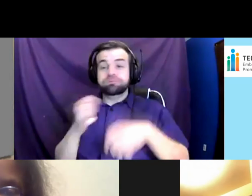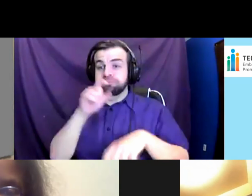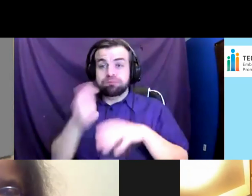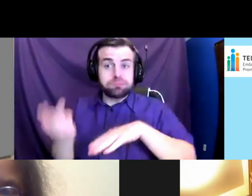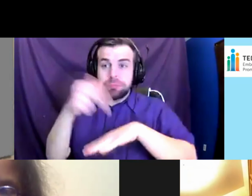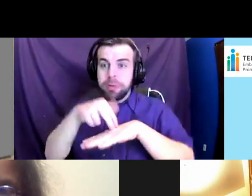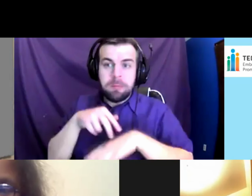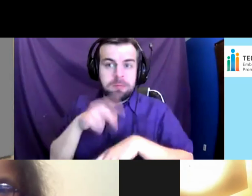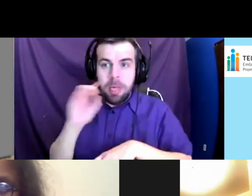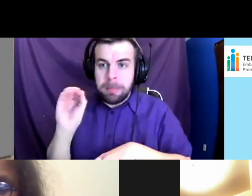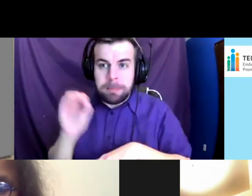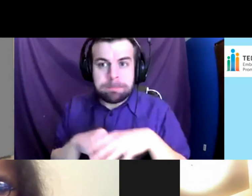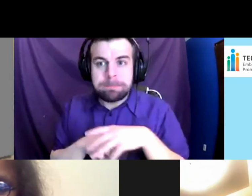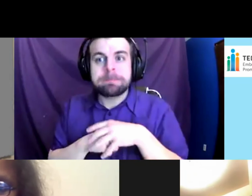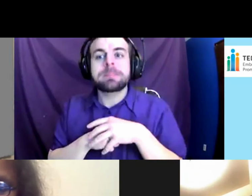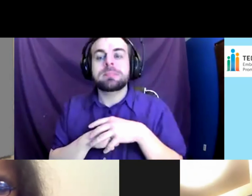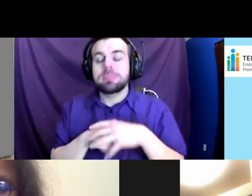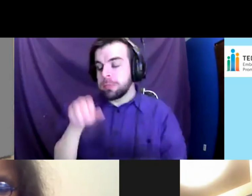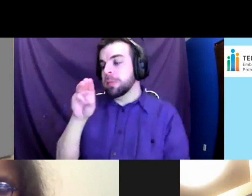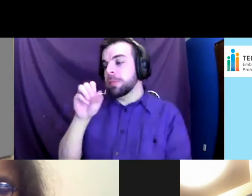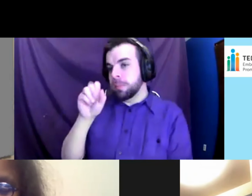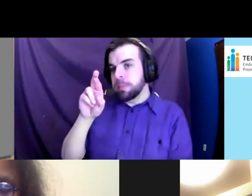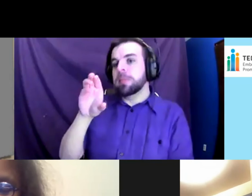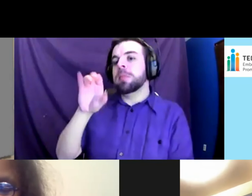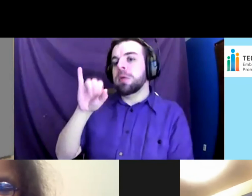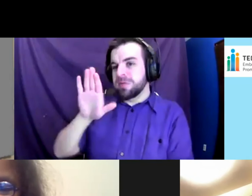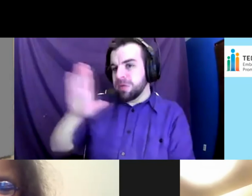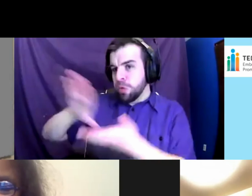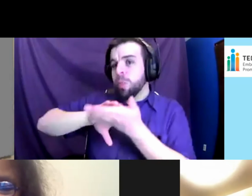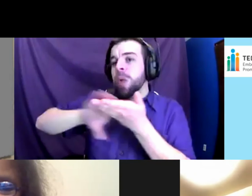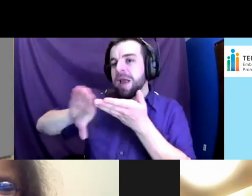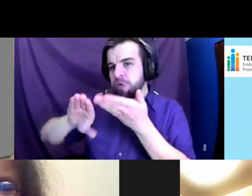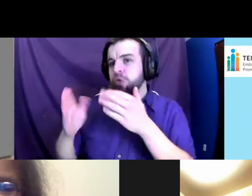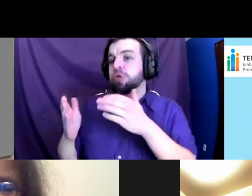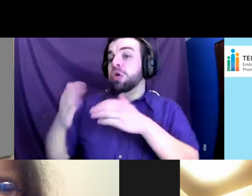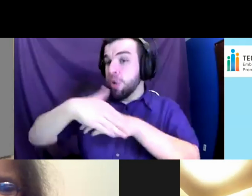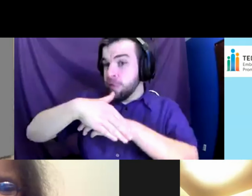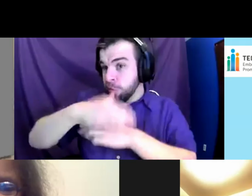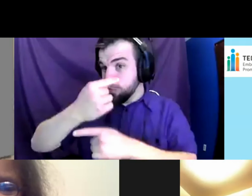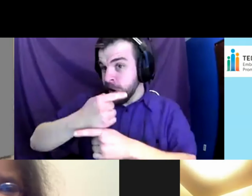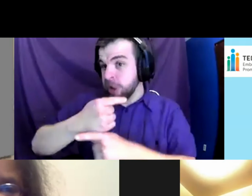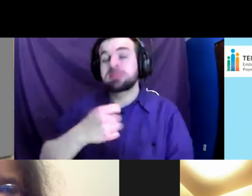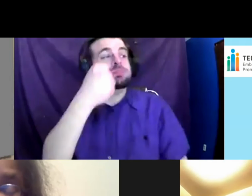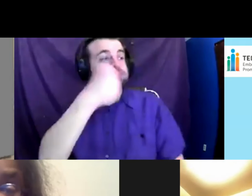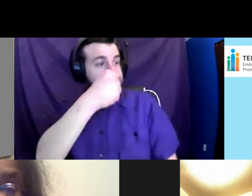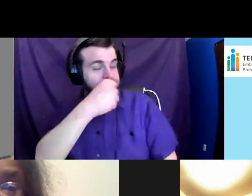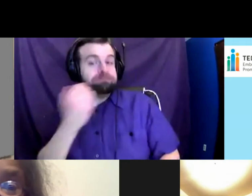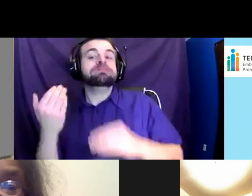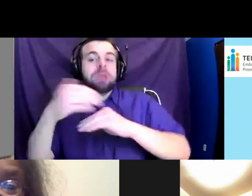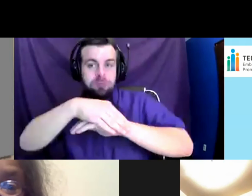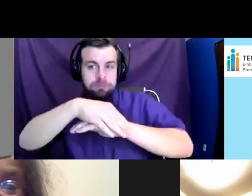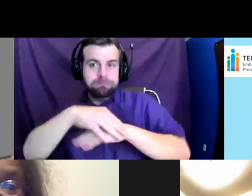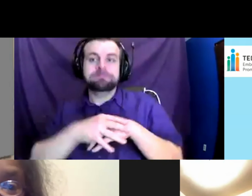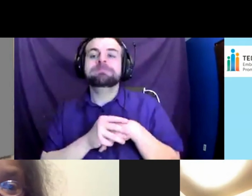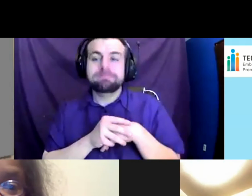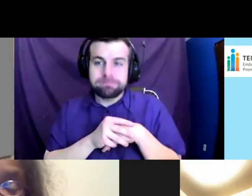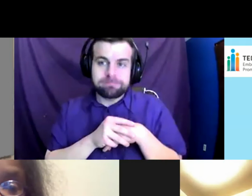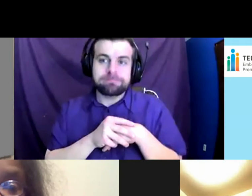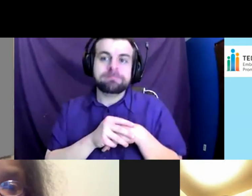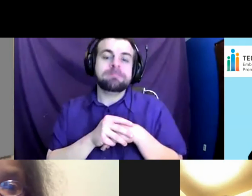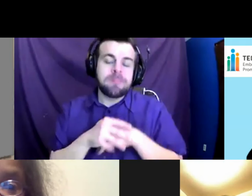Yep. And Marci, your waiver covered that, right? Yeah, my waiver covered it. And it's like one